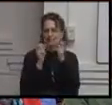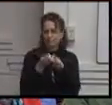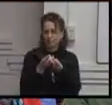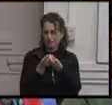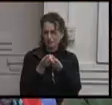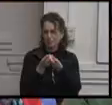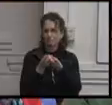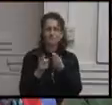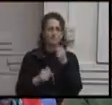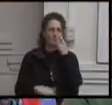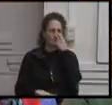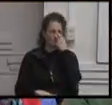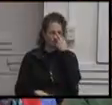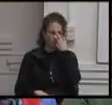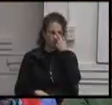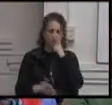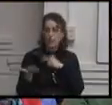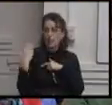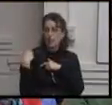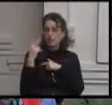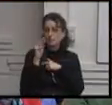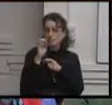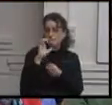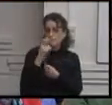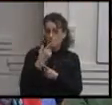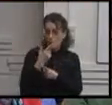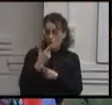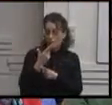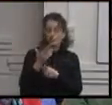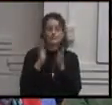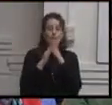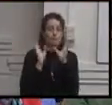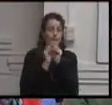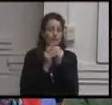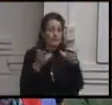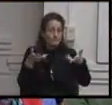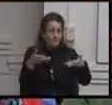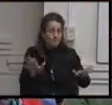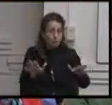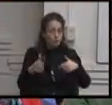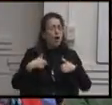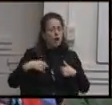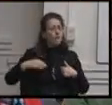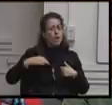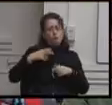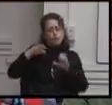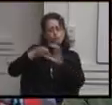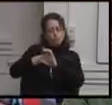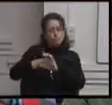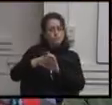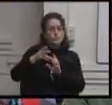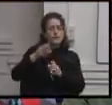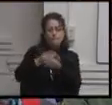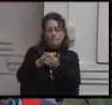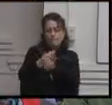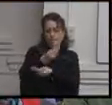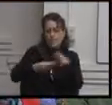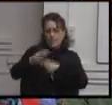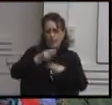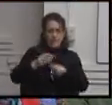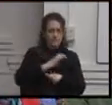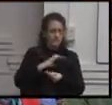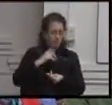After representative town meeting in March, I volunteered to serve on the town of Brattleboro's Finance Committee, and